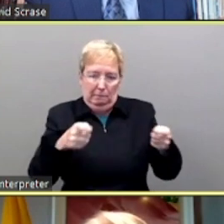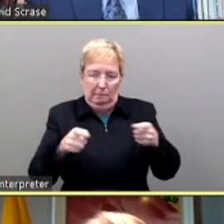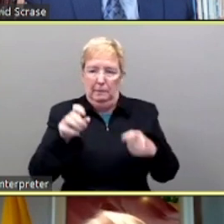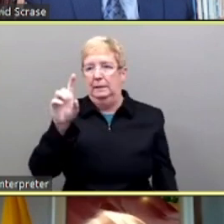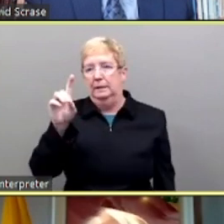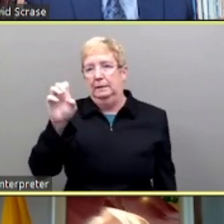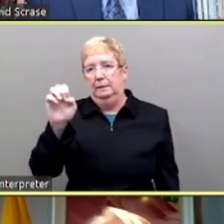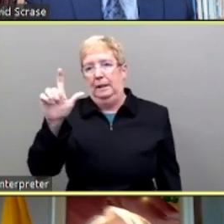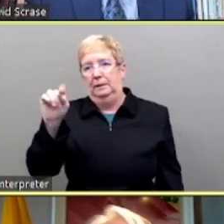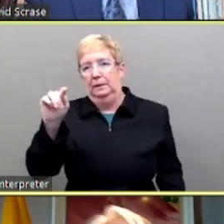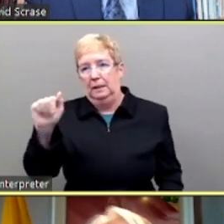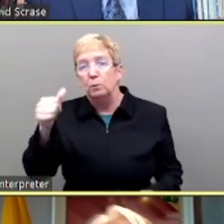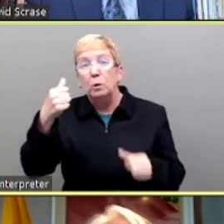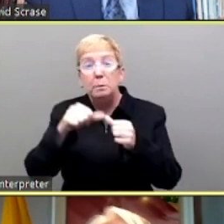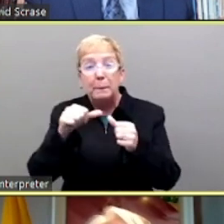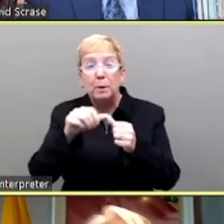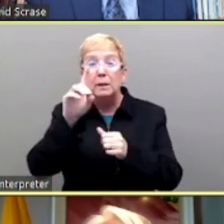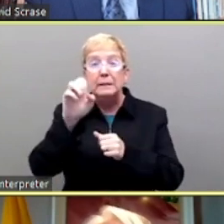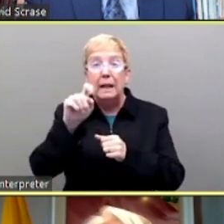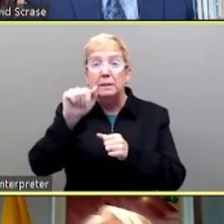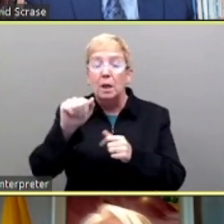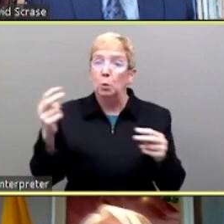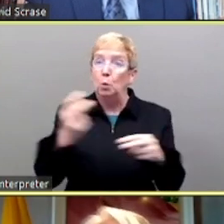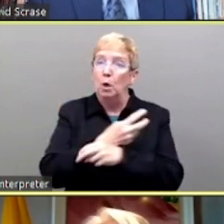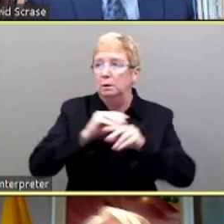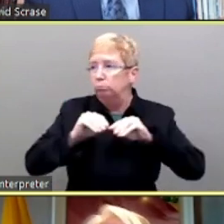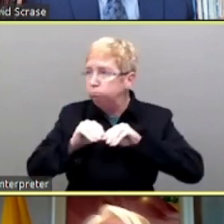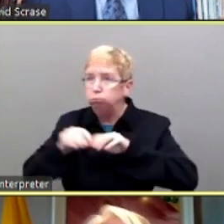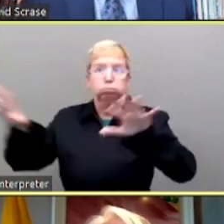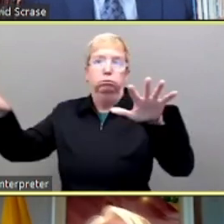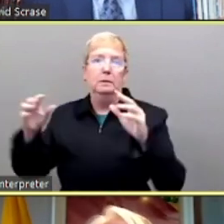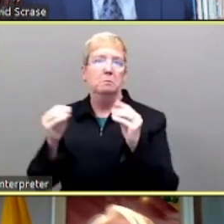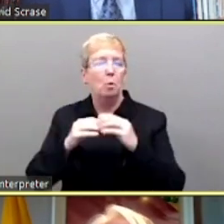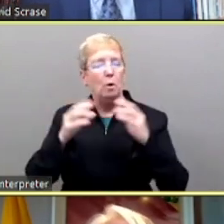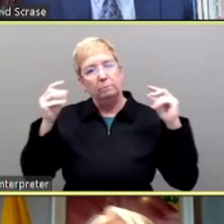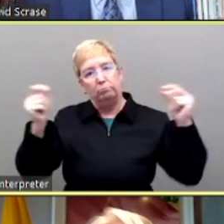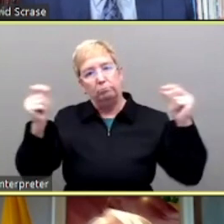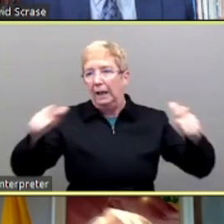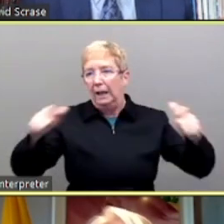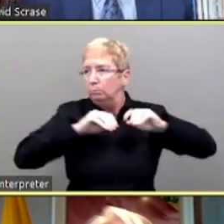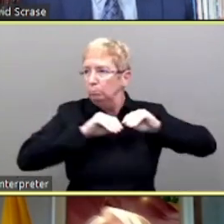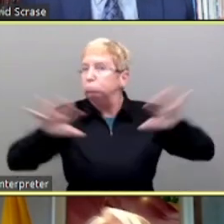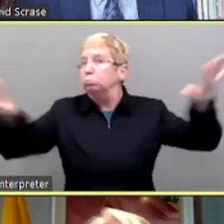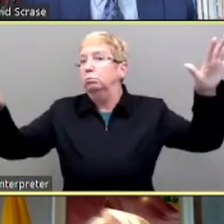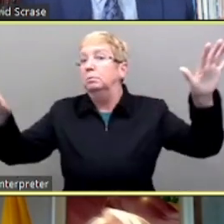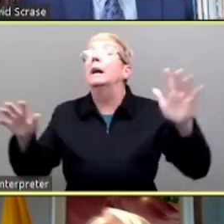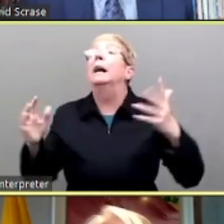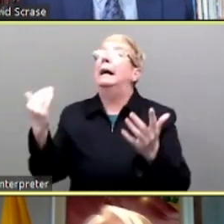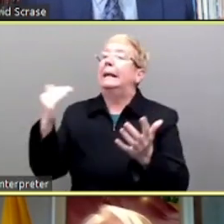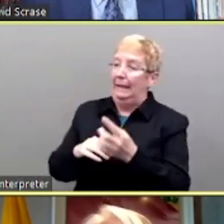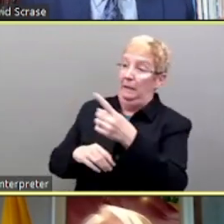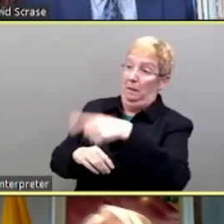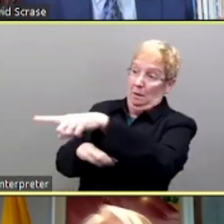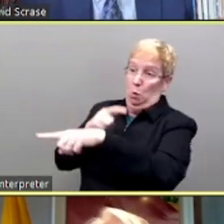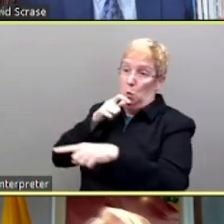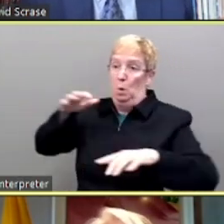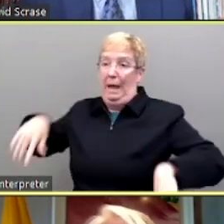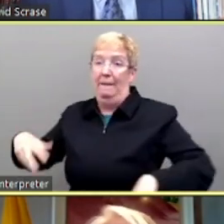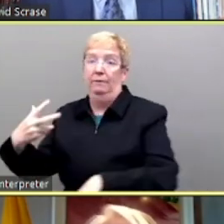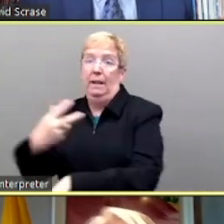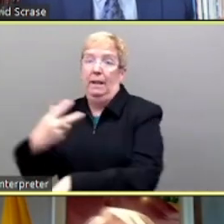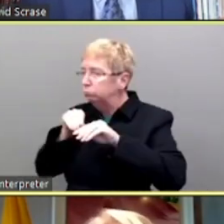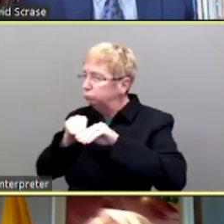contagious and therefore is spreading faster among our unvaccinated populations in the state.